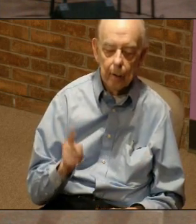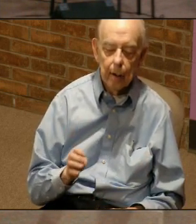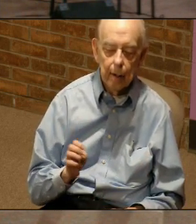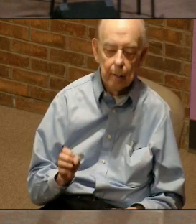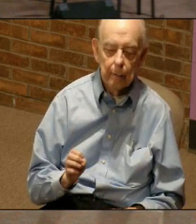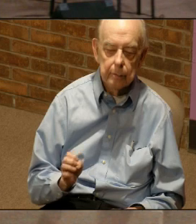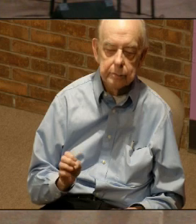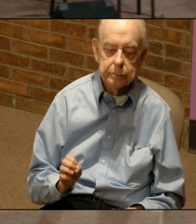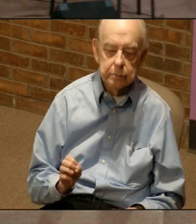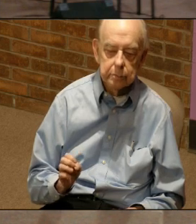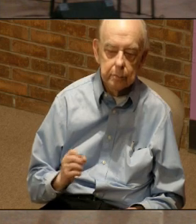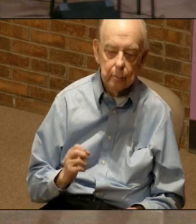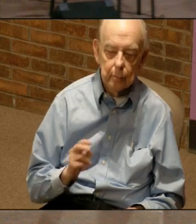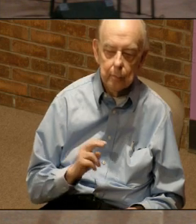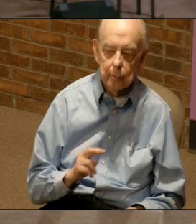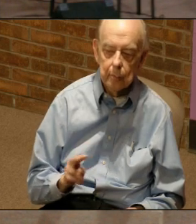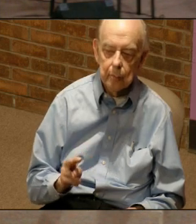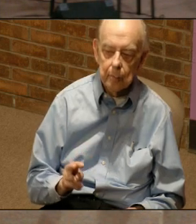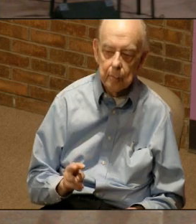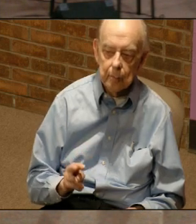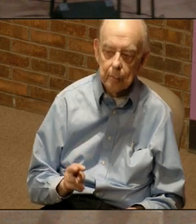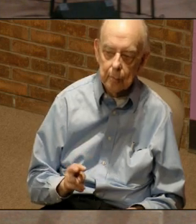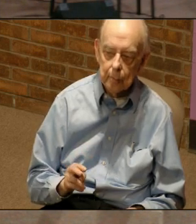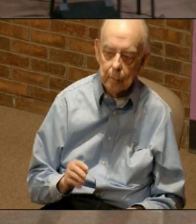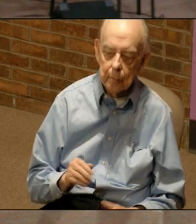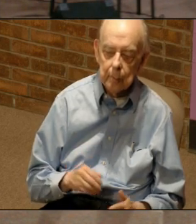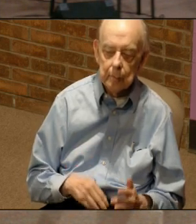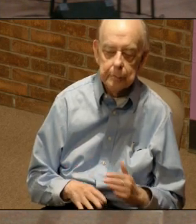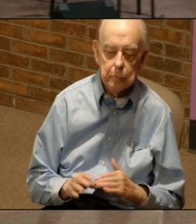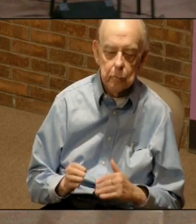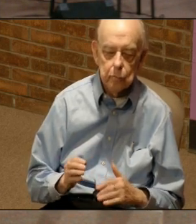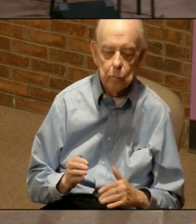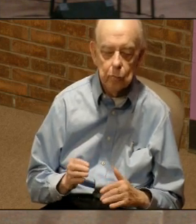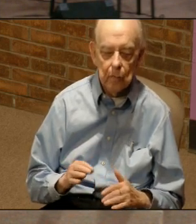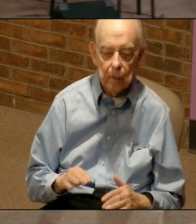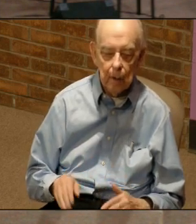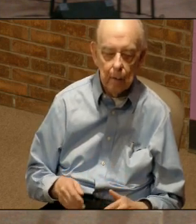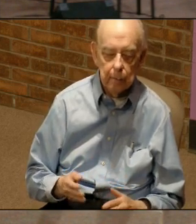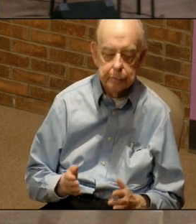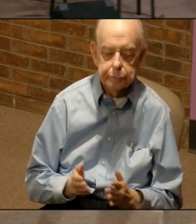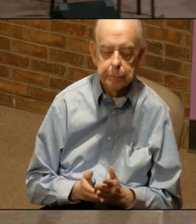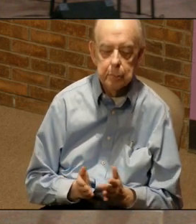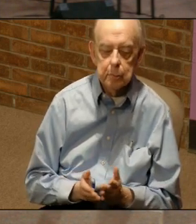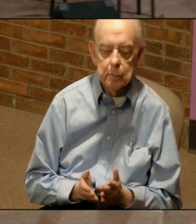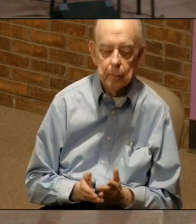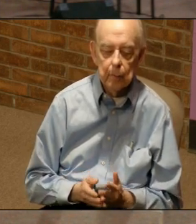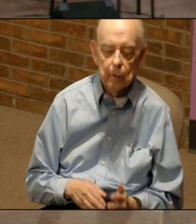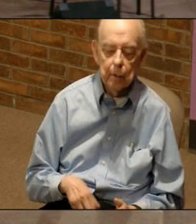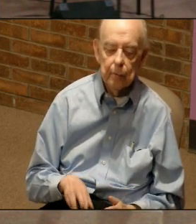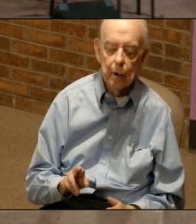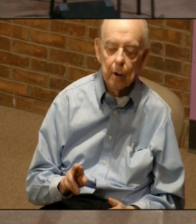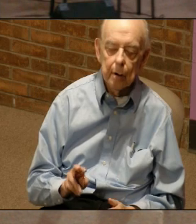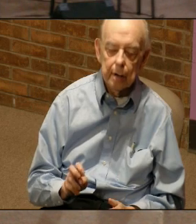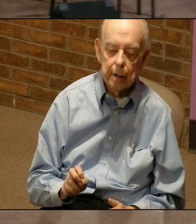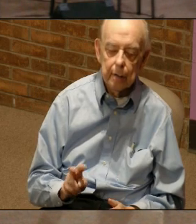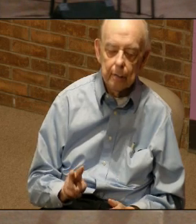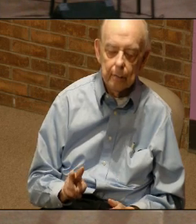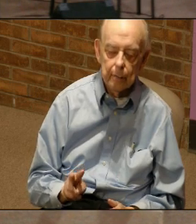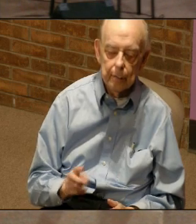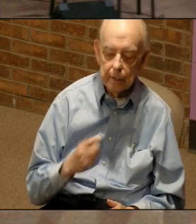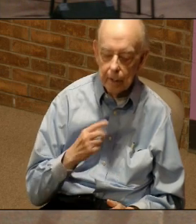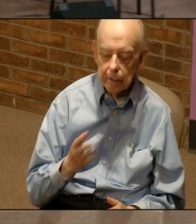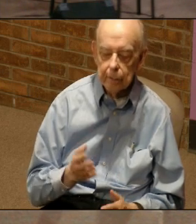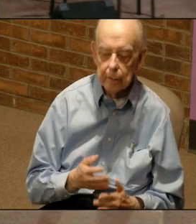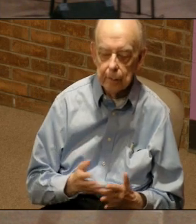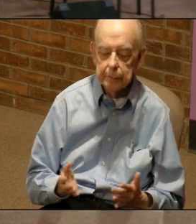And so when we look at this in the introduction to the book of Revelation, let me say this to